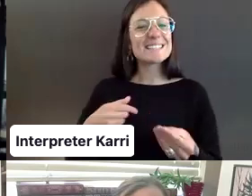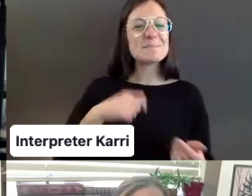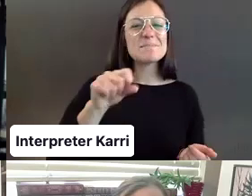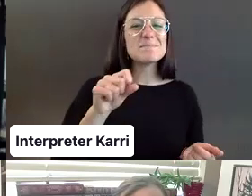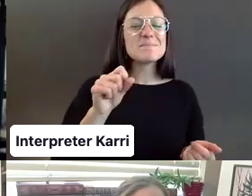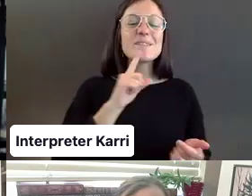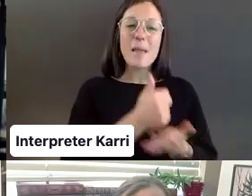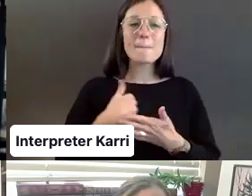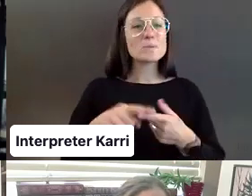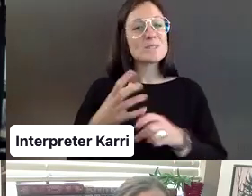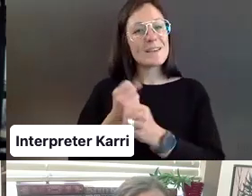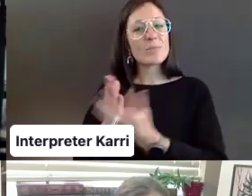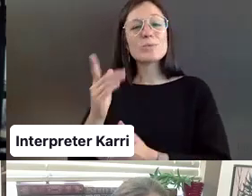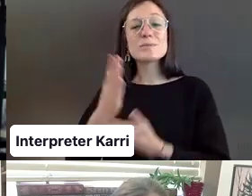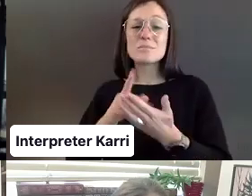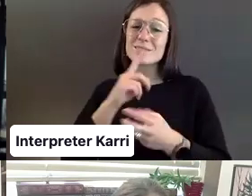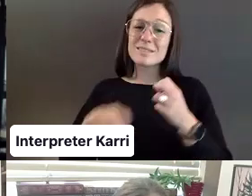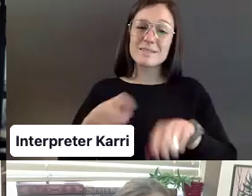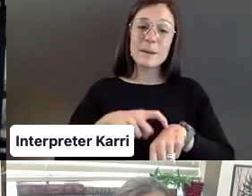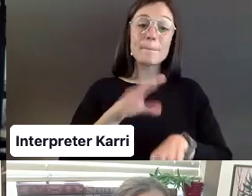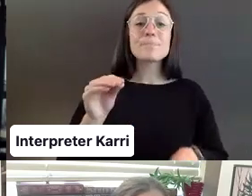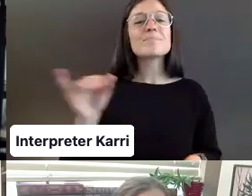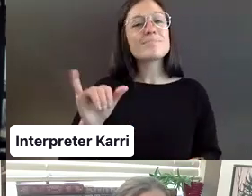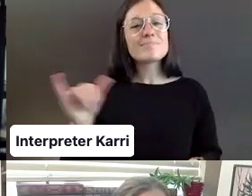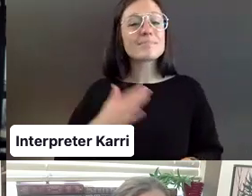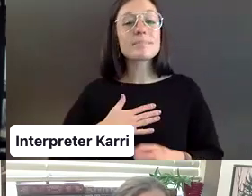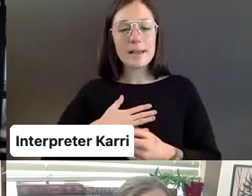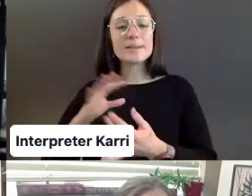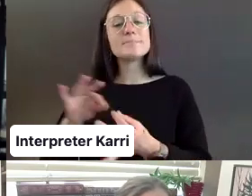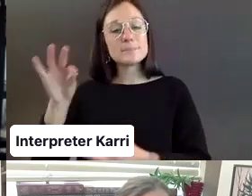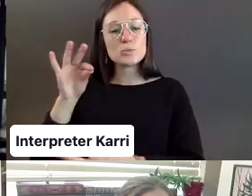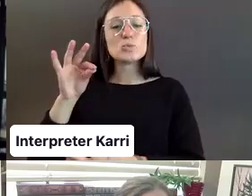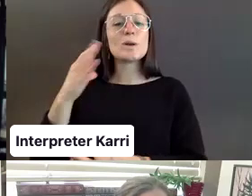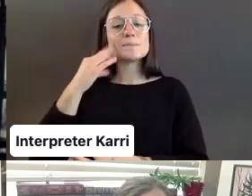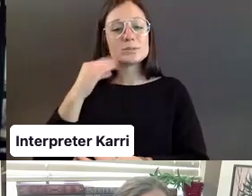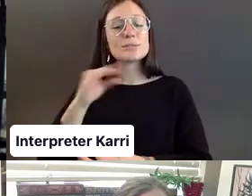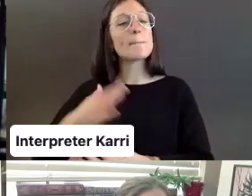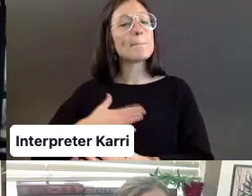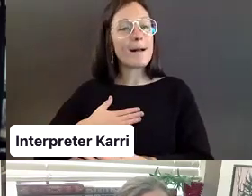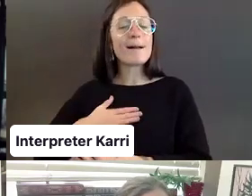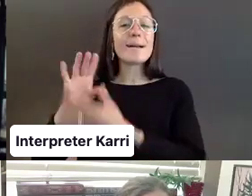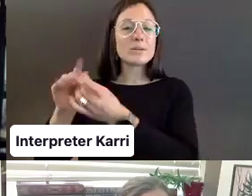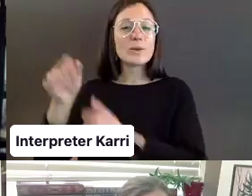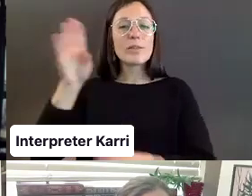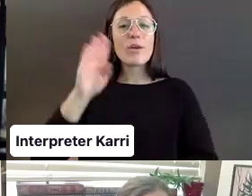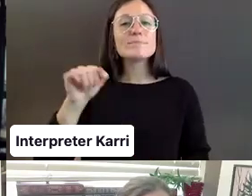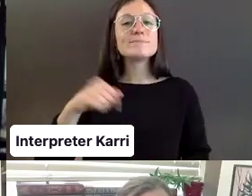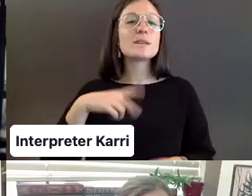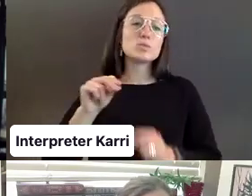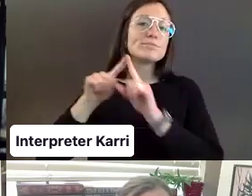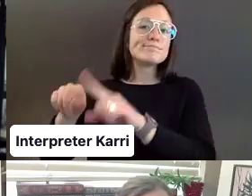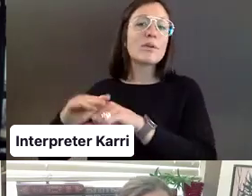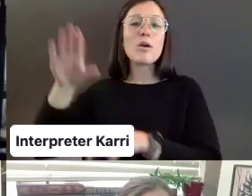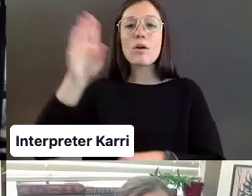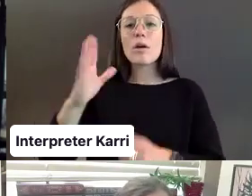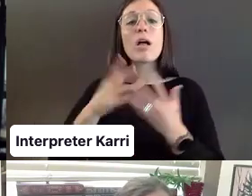me through a lot of really tough times. And so has my spiritual experience and my connection with God. I lean heavy on God, a lot of prayer,